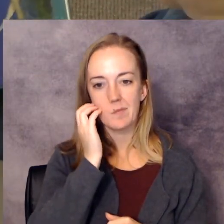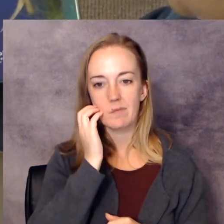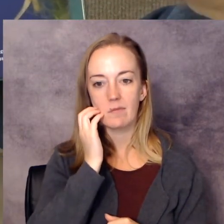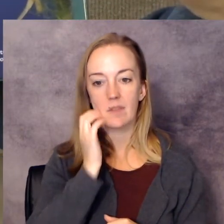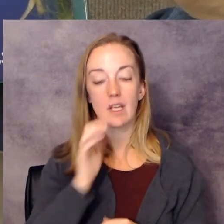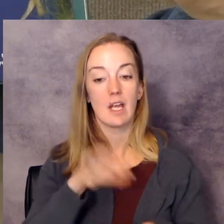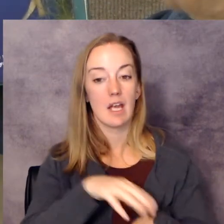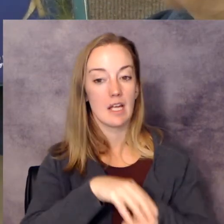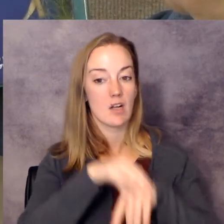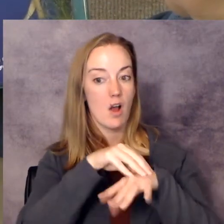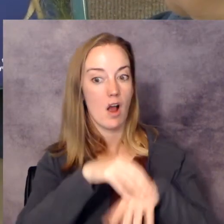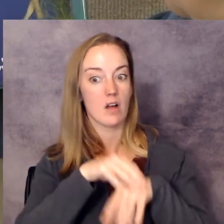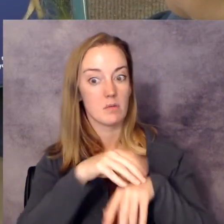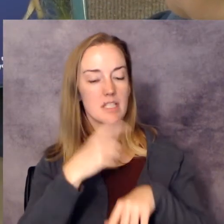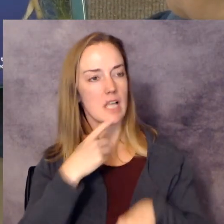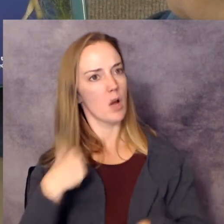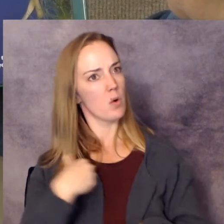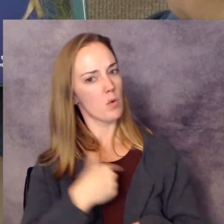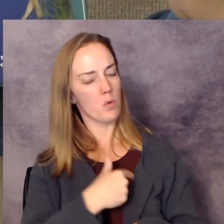An octopus said,